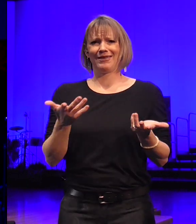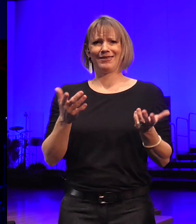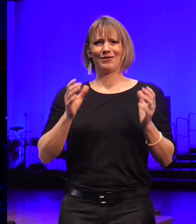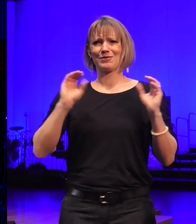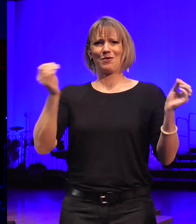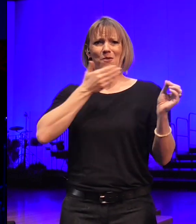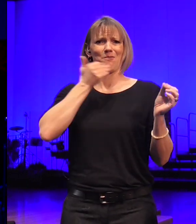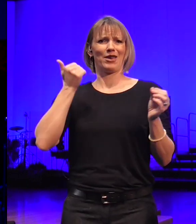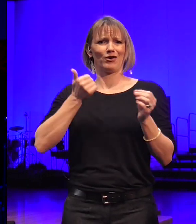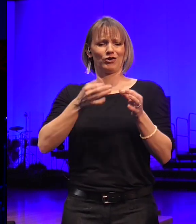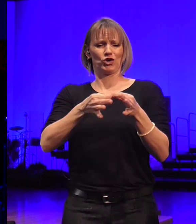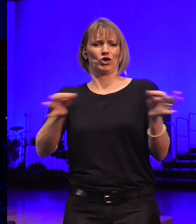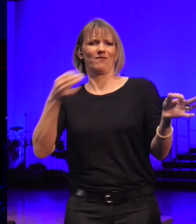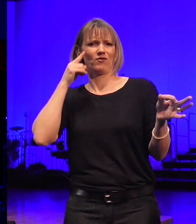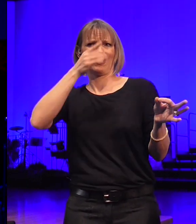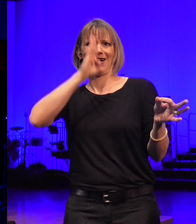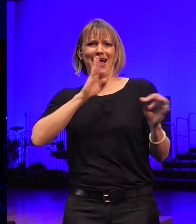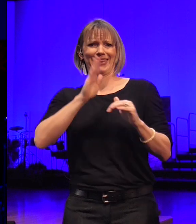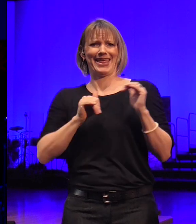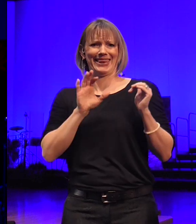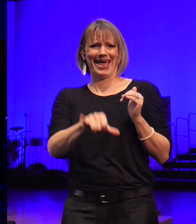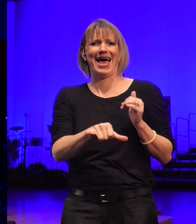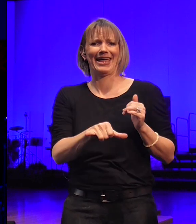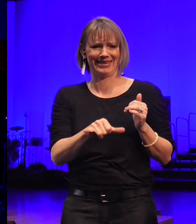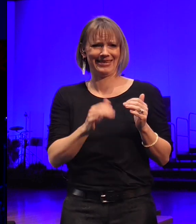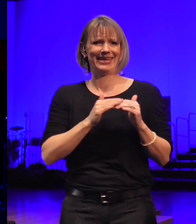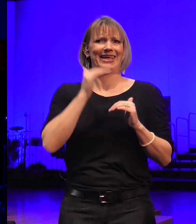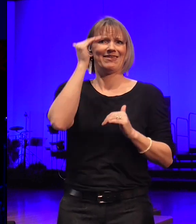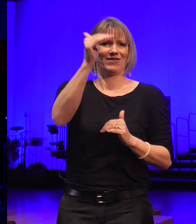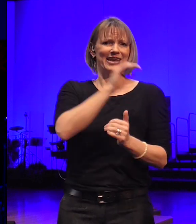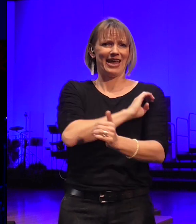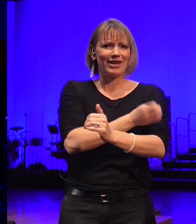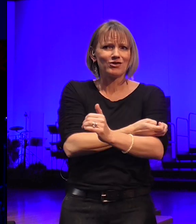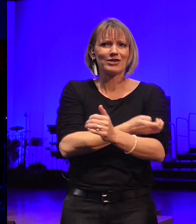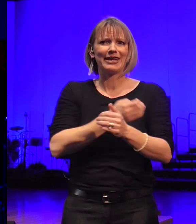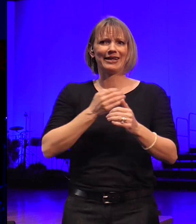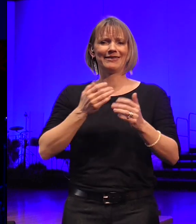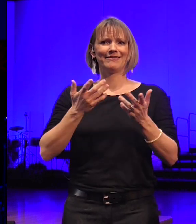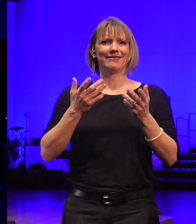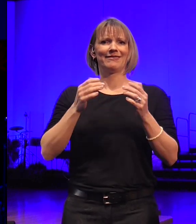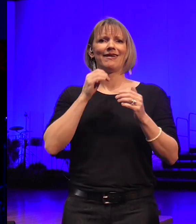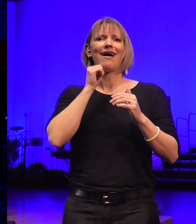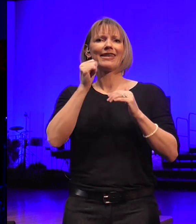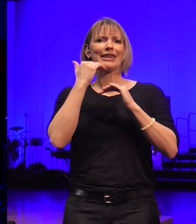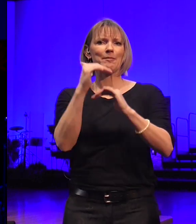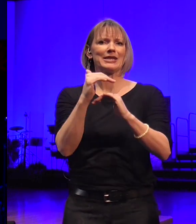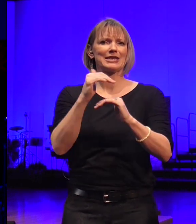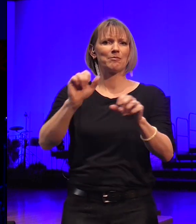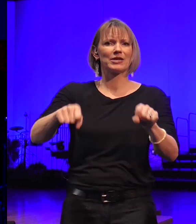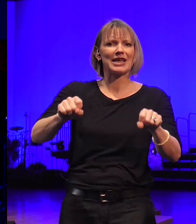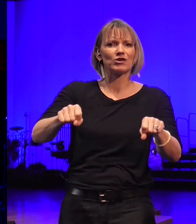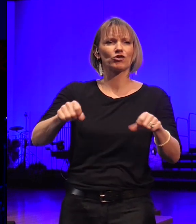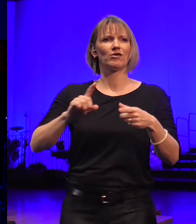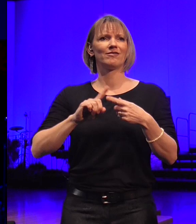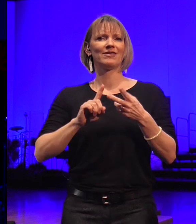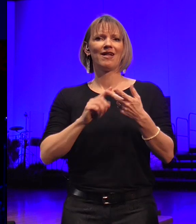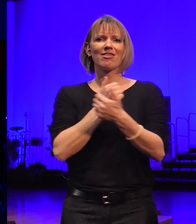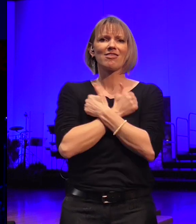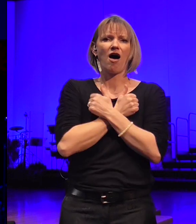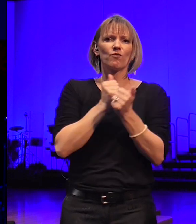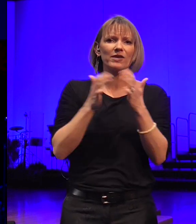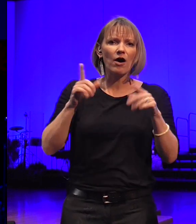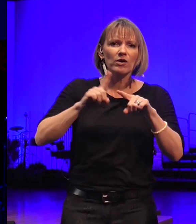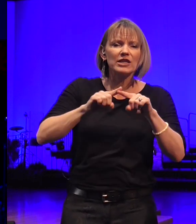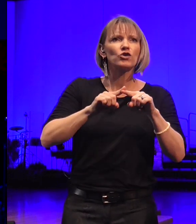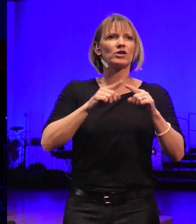than infinite energy, unlimited potential, unconditional love and